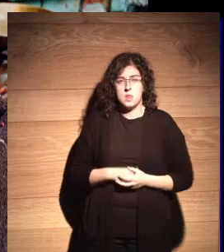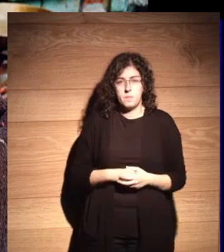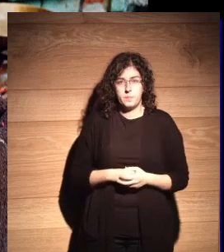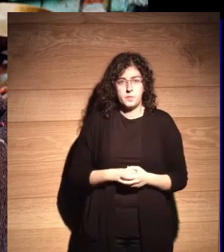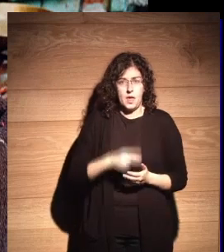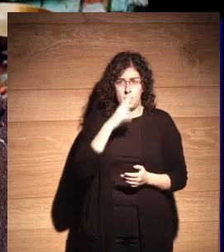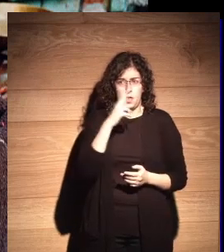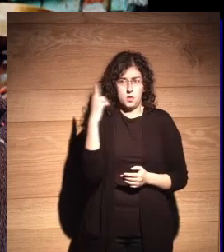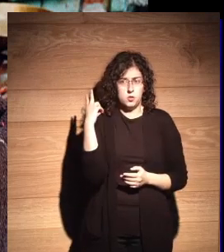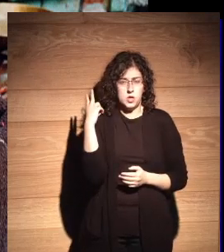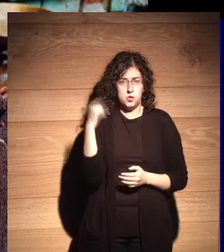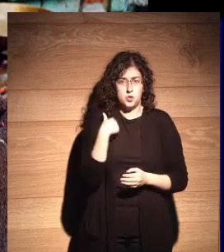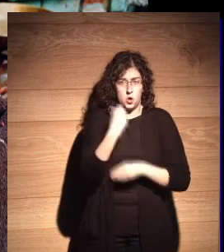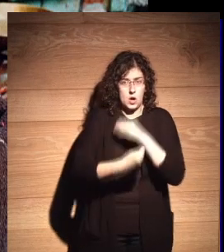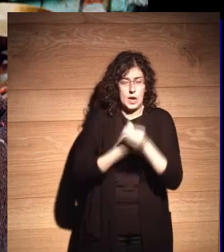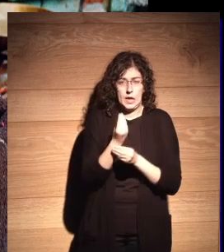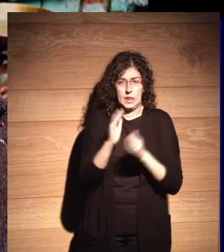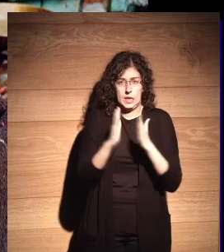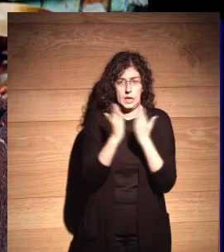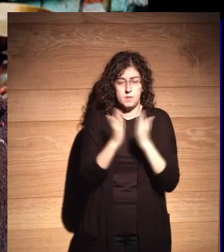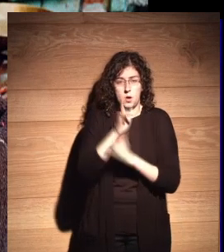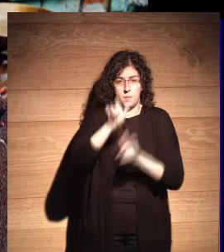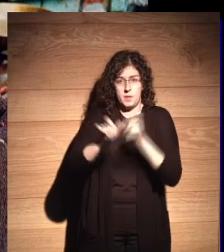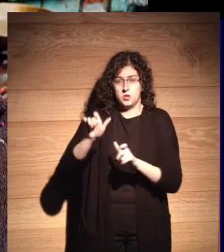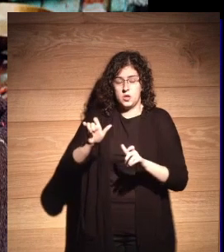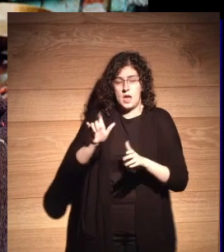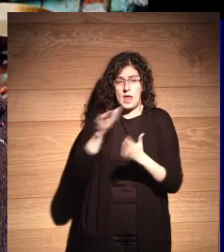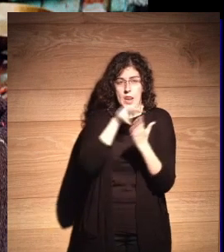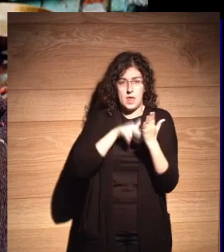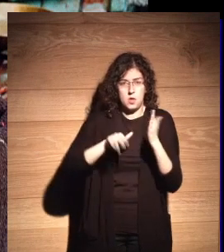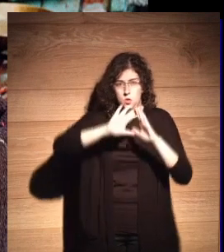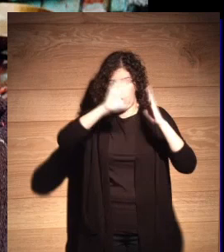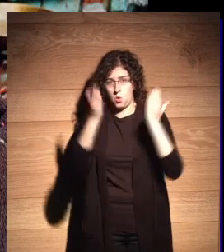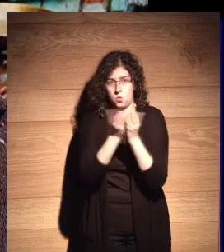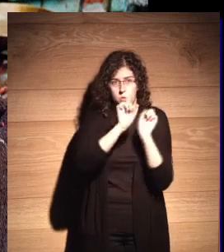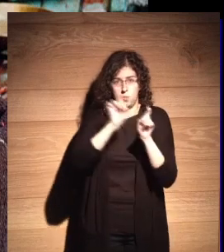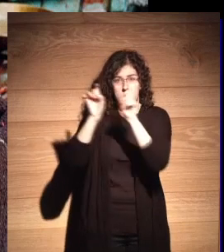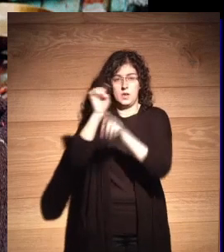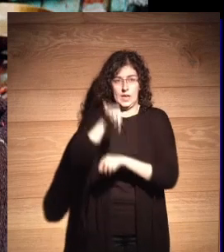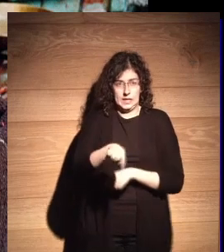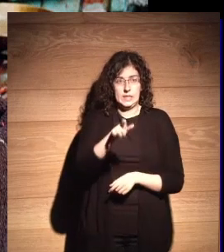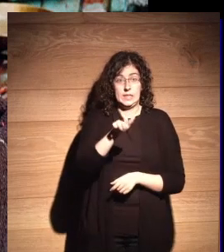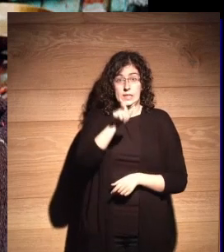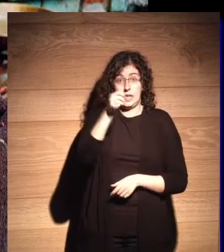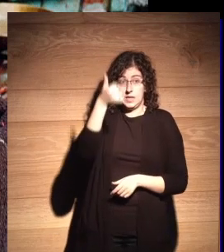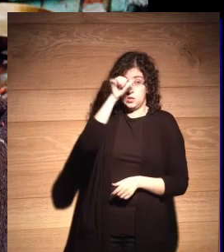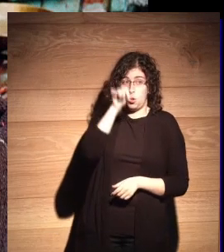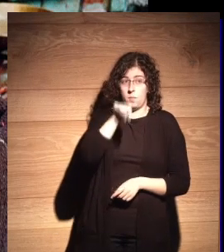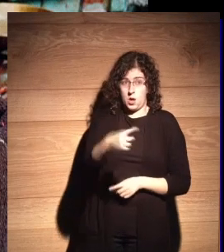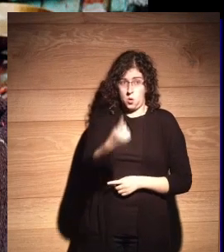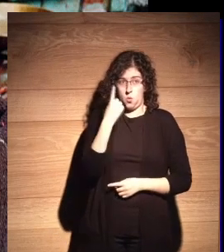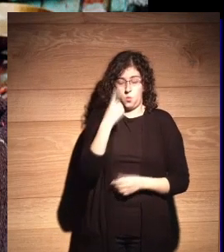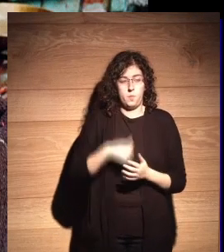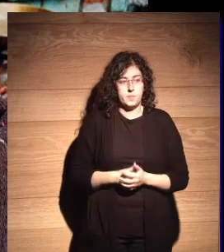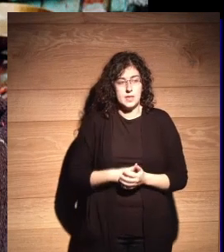on people reading around the world. This was one of them. Reading. There's one question I also wanted